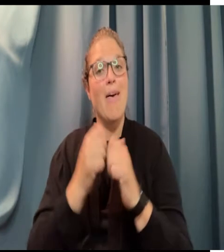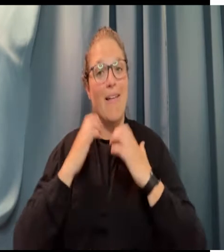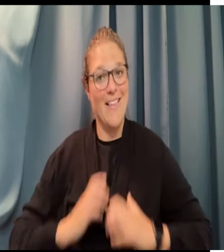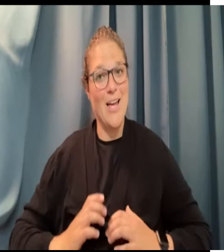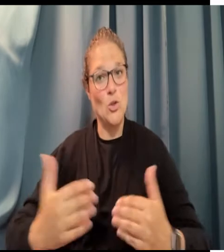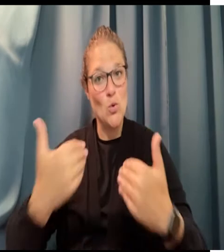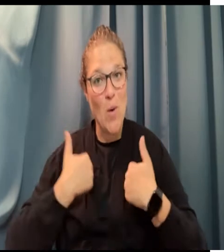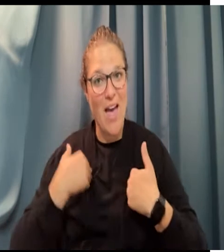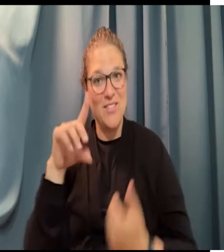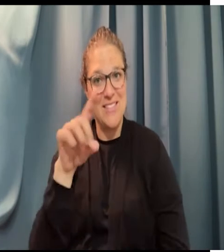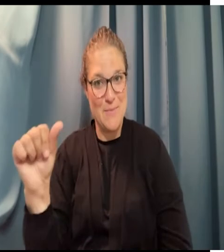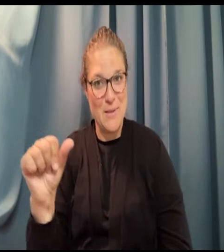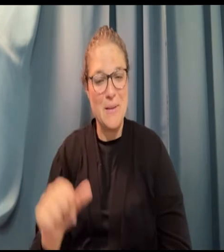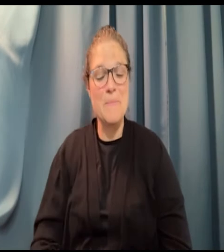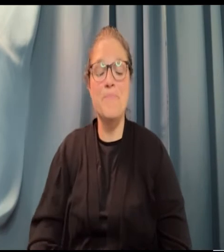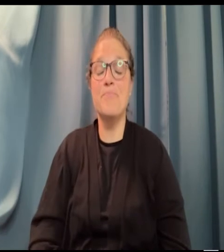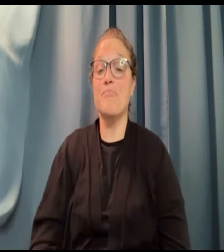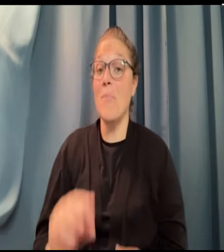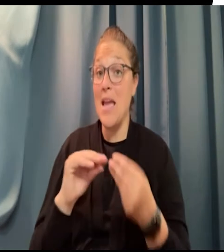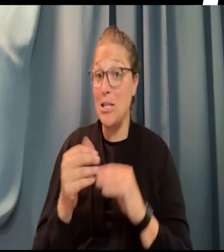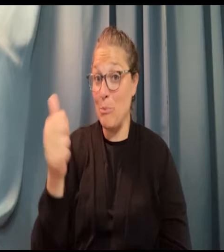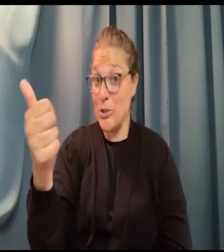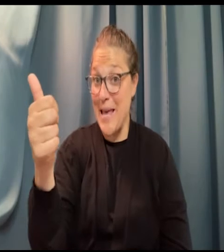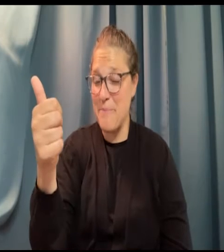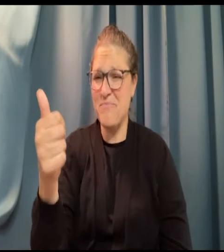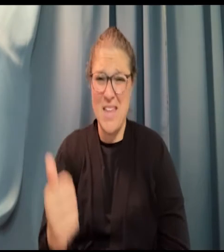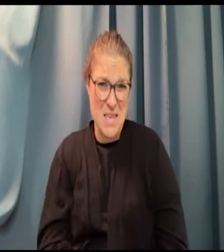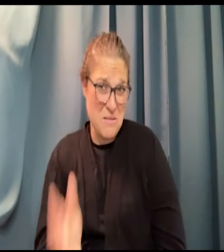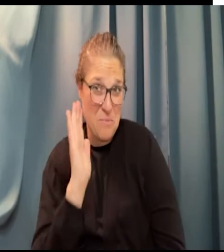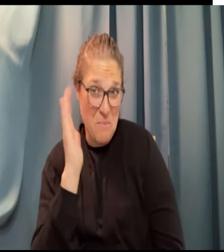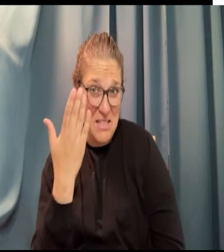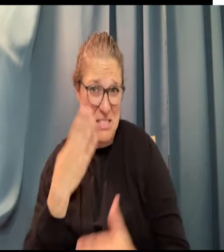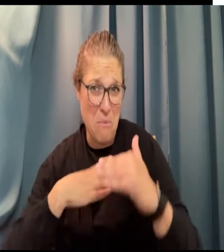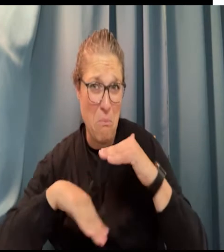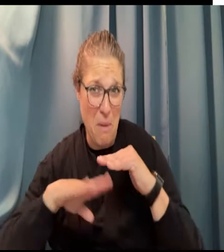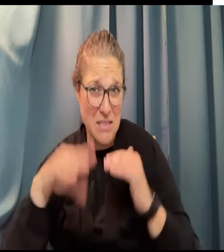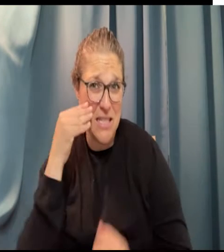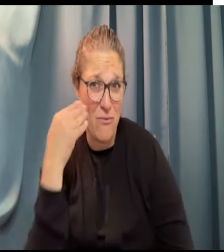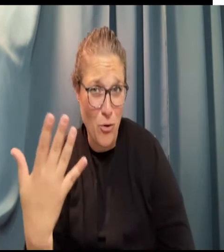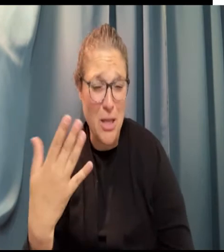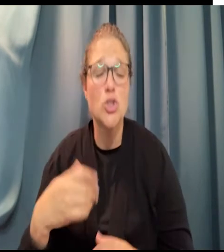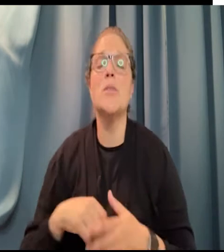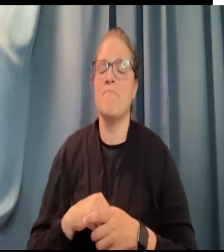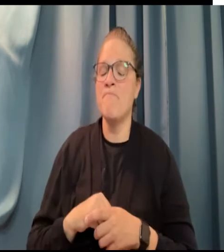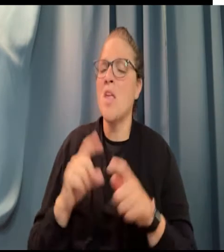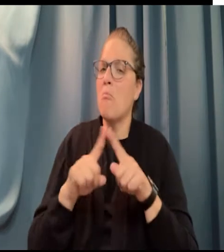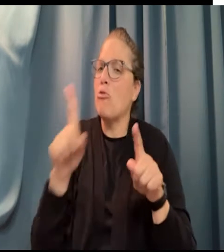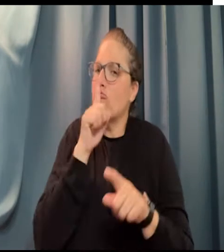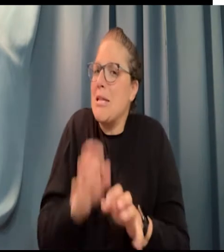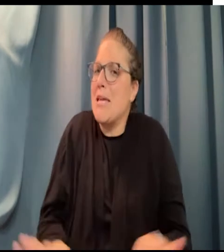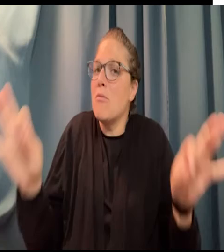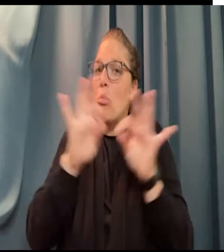helping customers who have disabilities. Number 10. This may seem like customer service 101, but